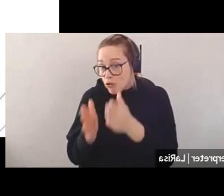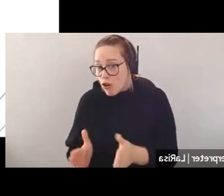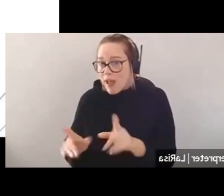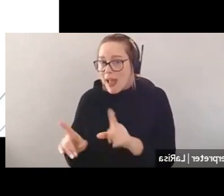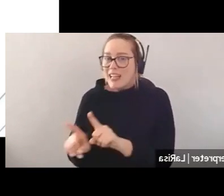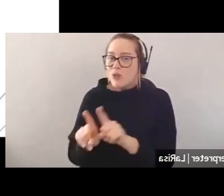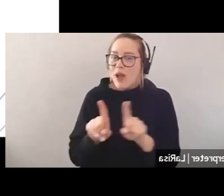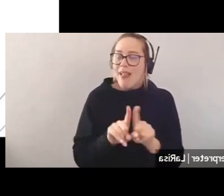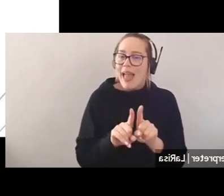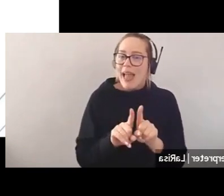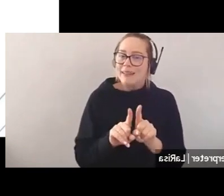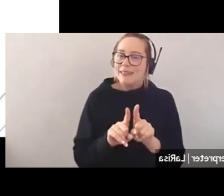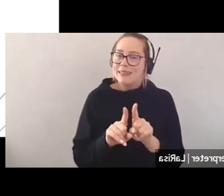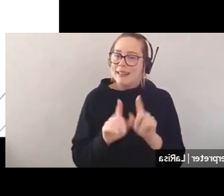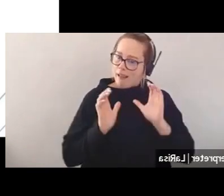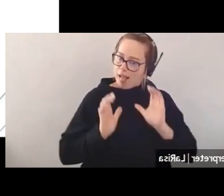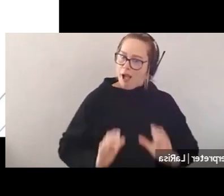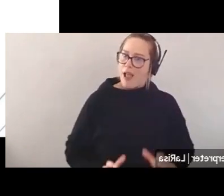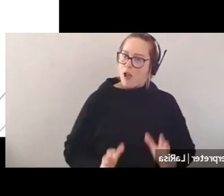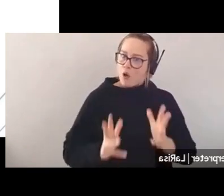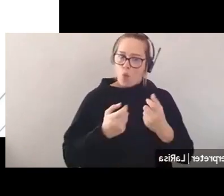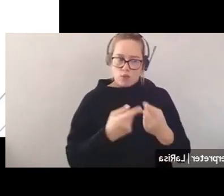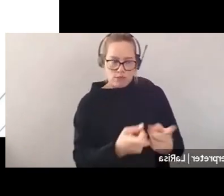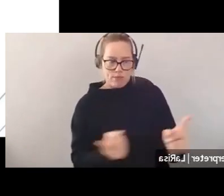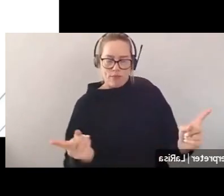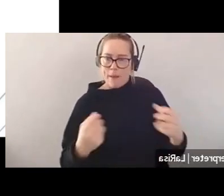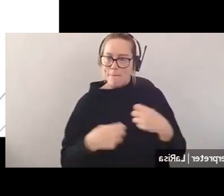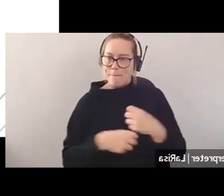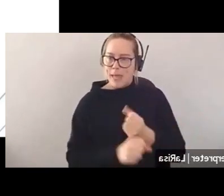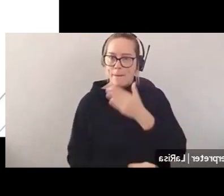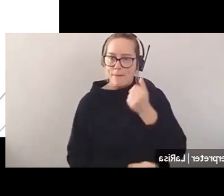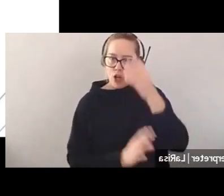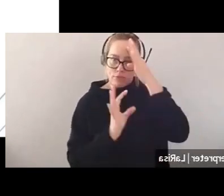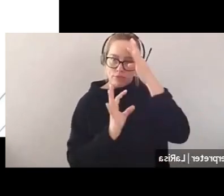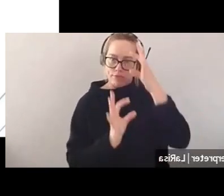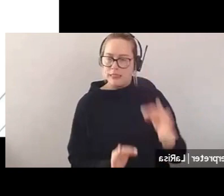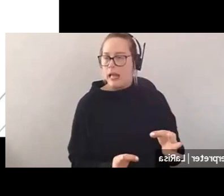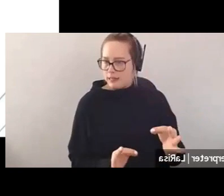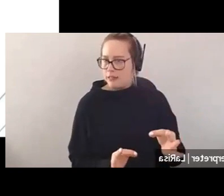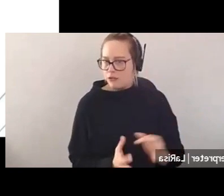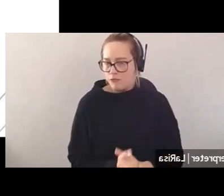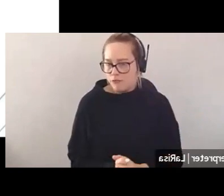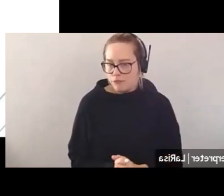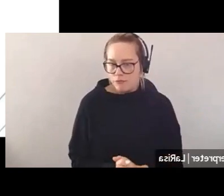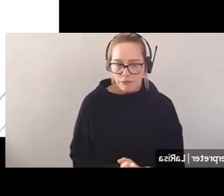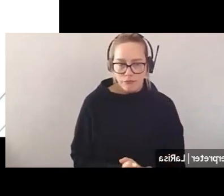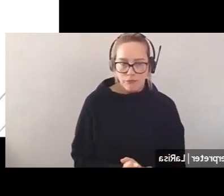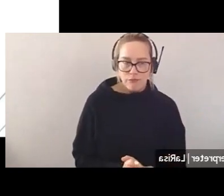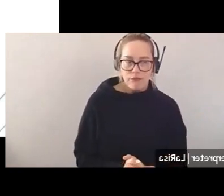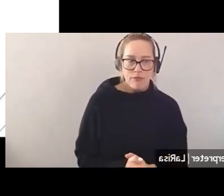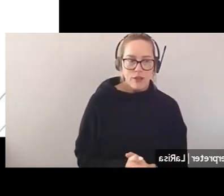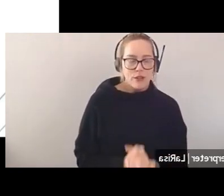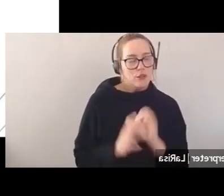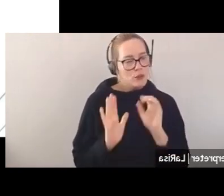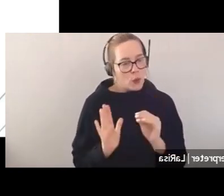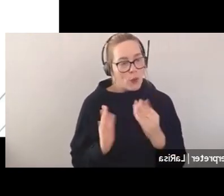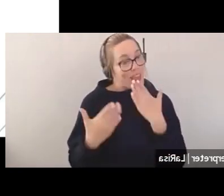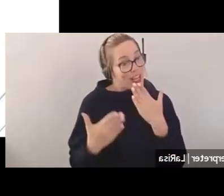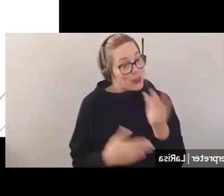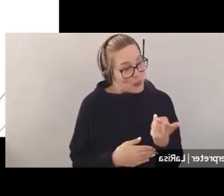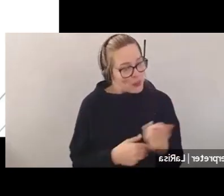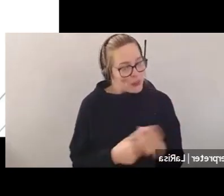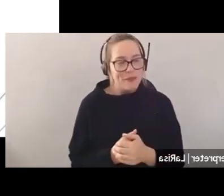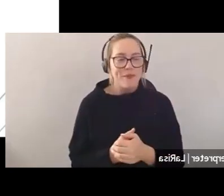can help us as consumers and as professionals, our clients make informed choices. And